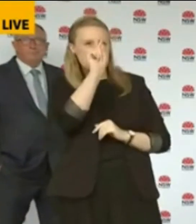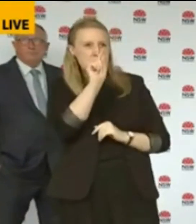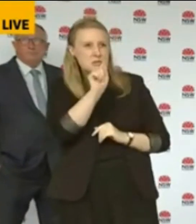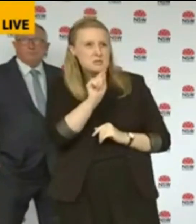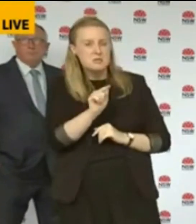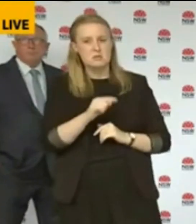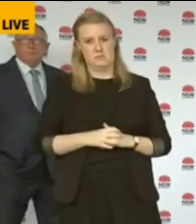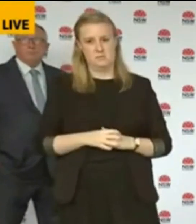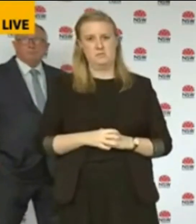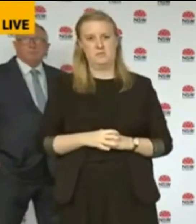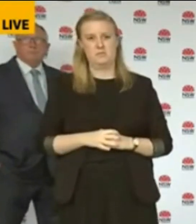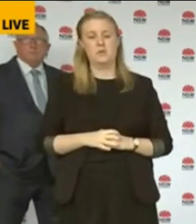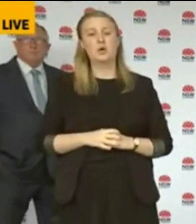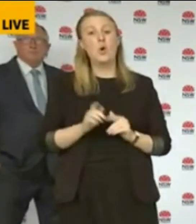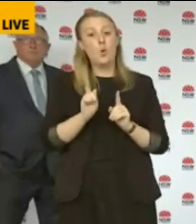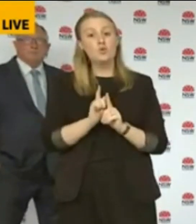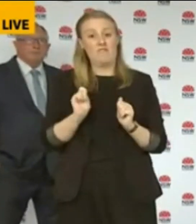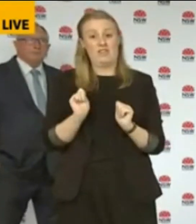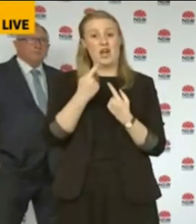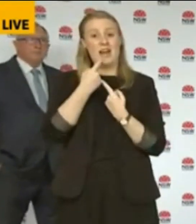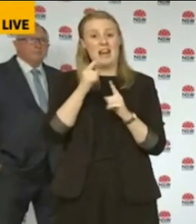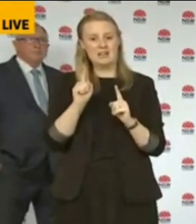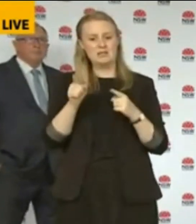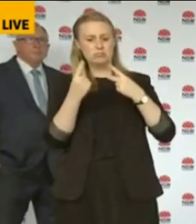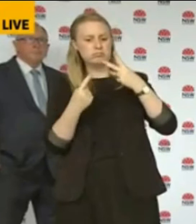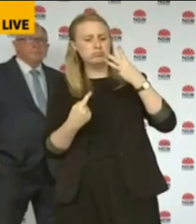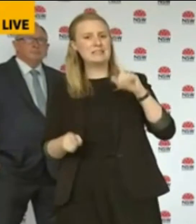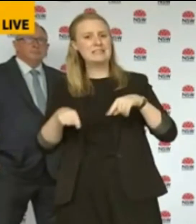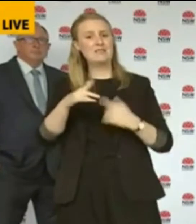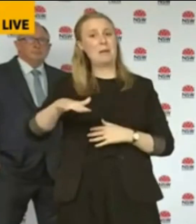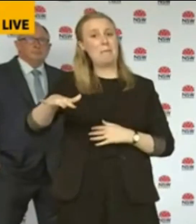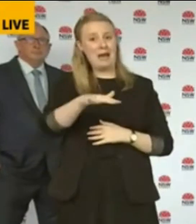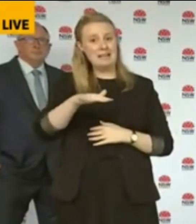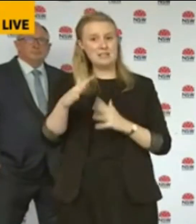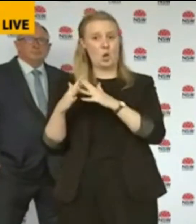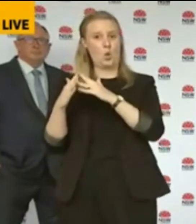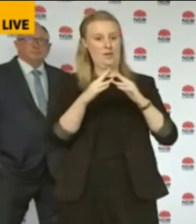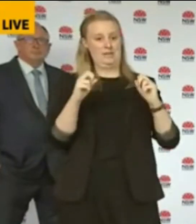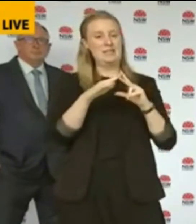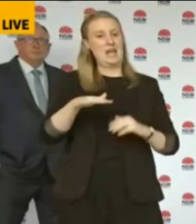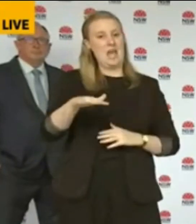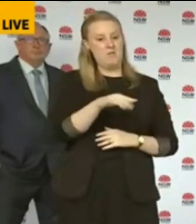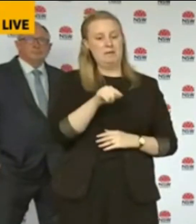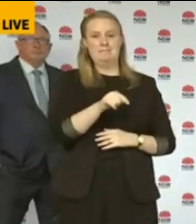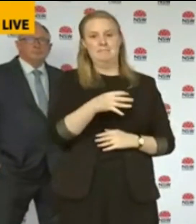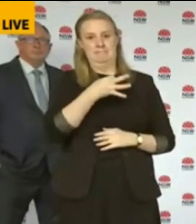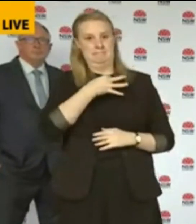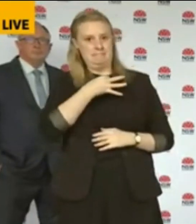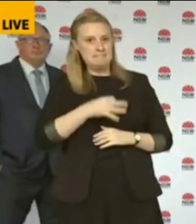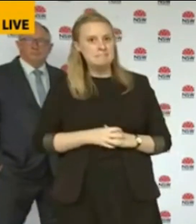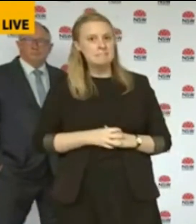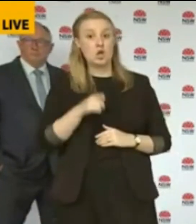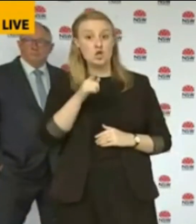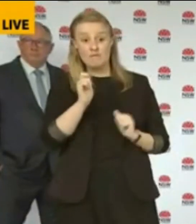Western Sydney connected with the case that I've just spoke about. So anyone who was at the following venues on the dates and